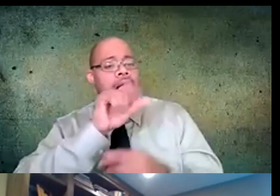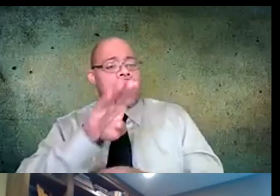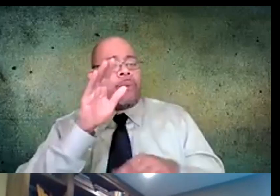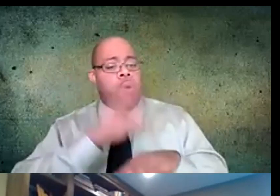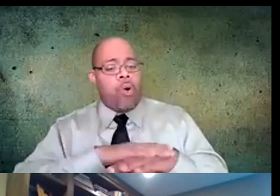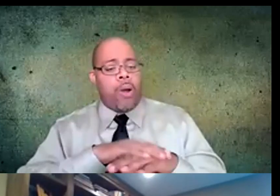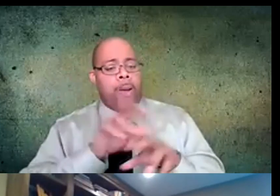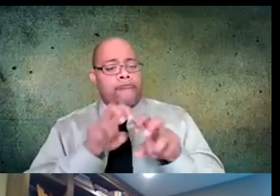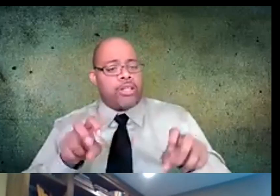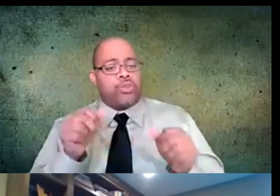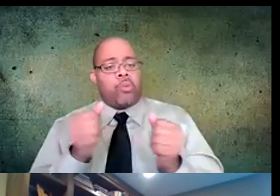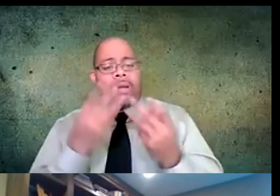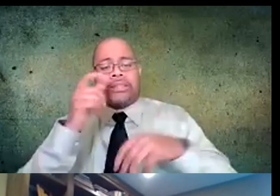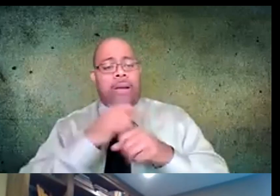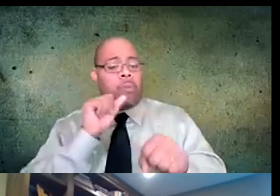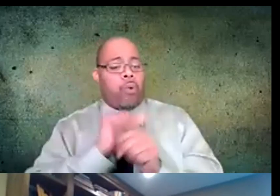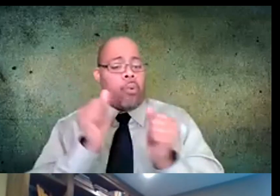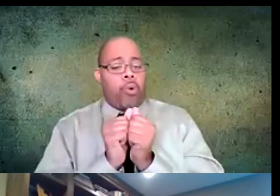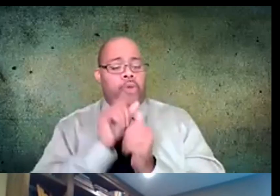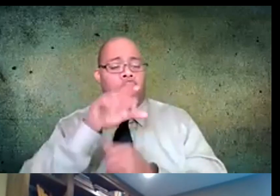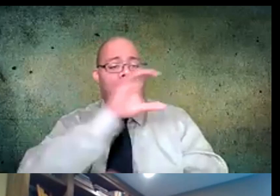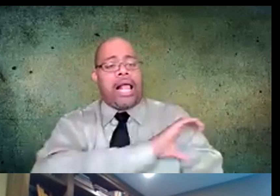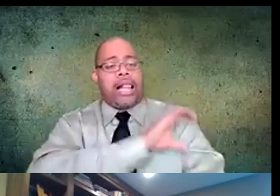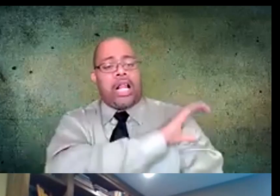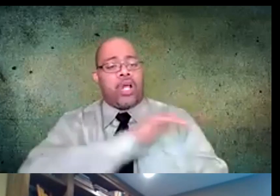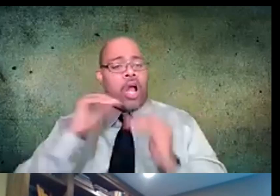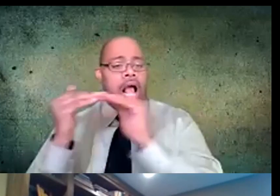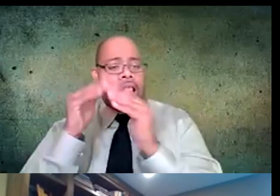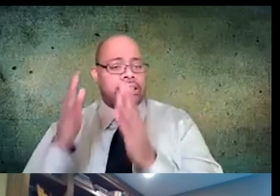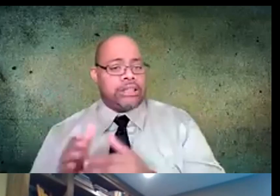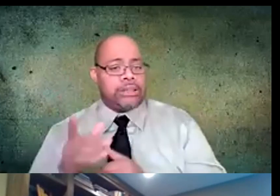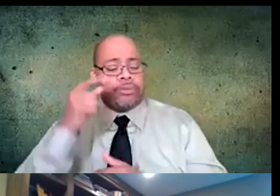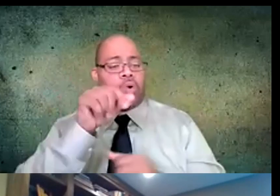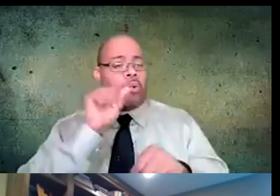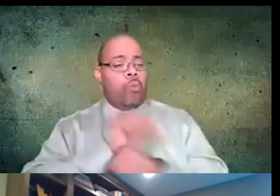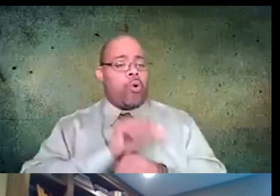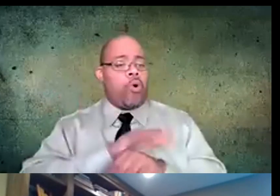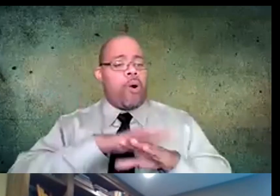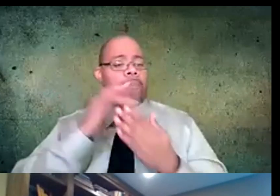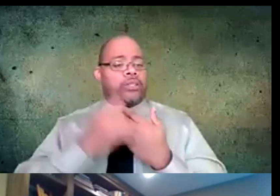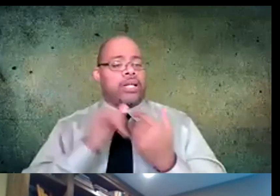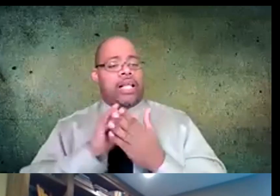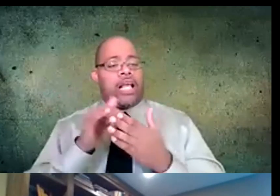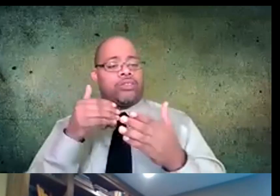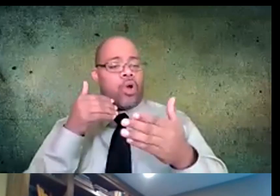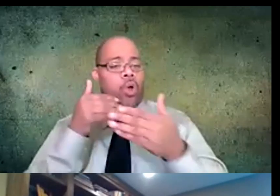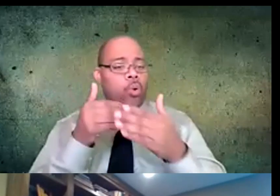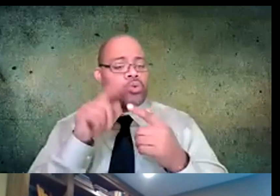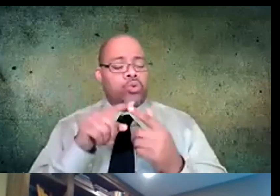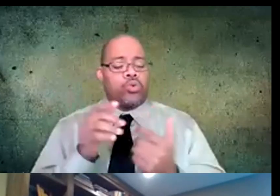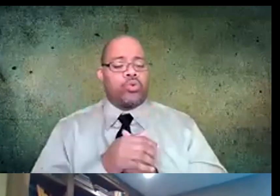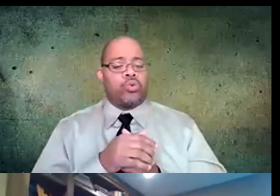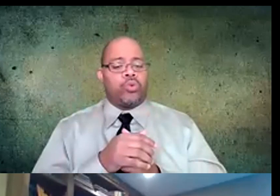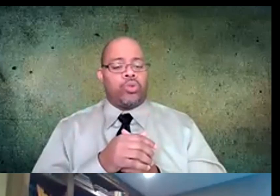but spending a lot of time to work with your clinical colleagues, because you're working on a project that is closer to first in